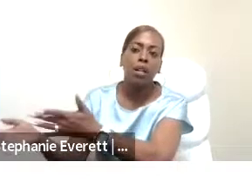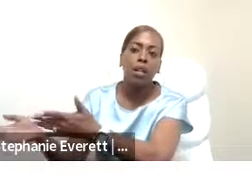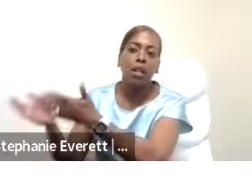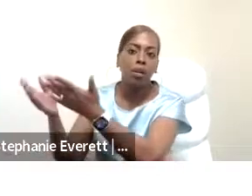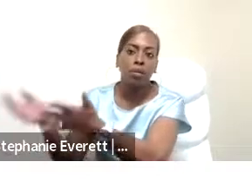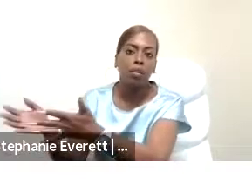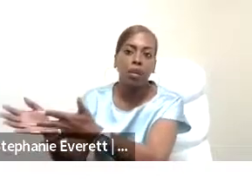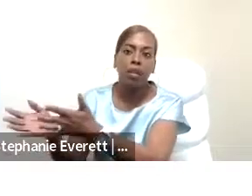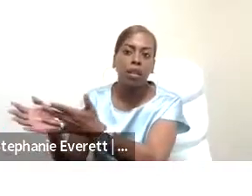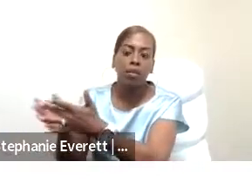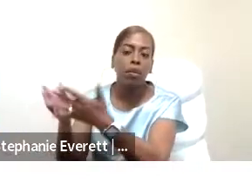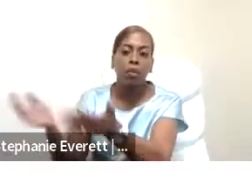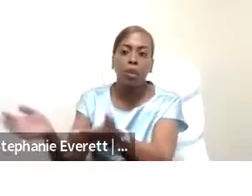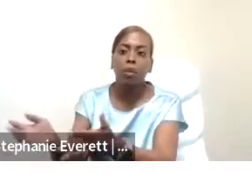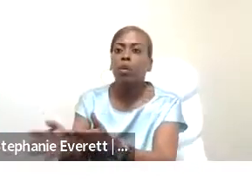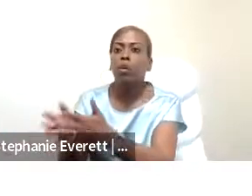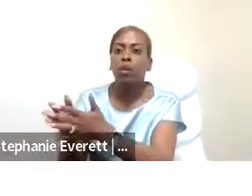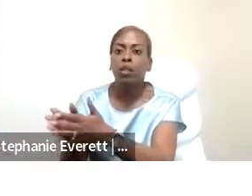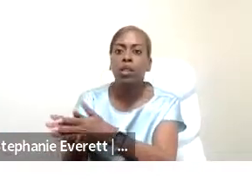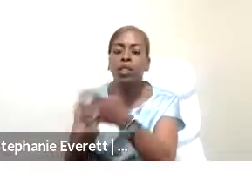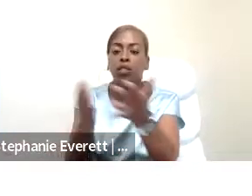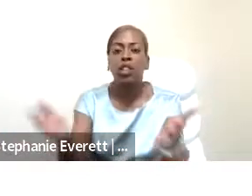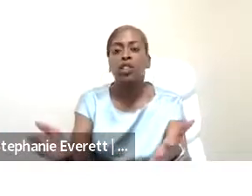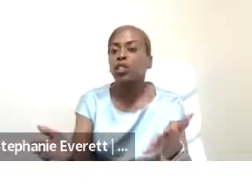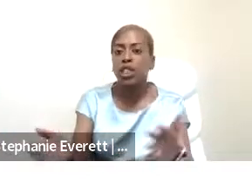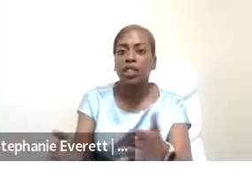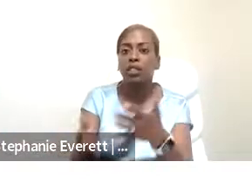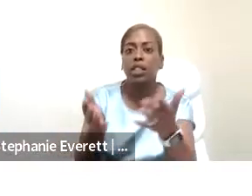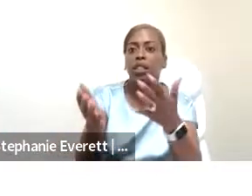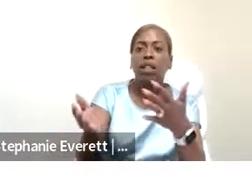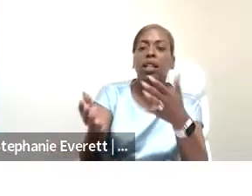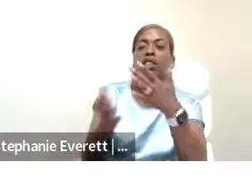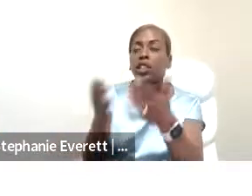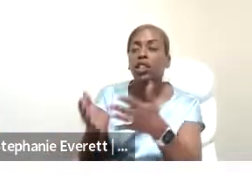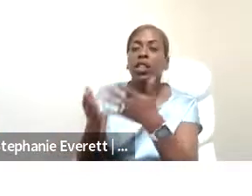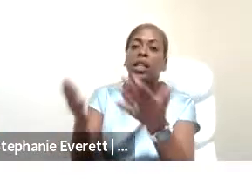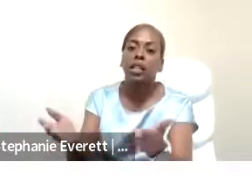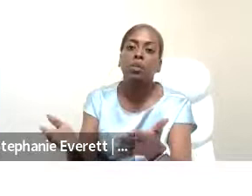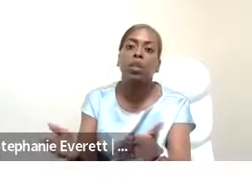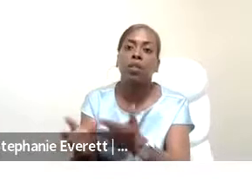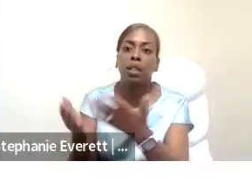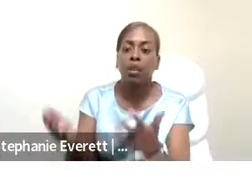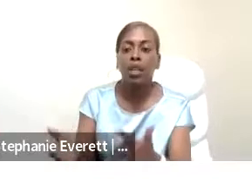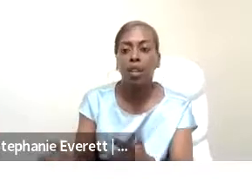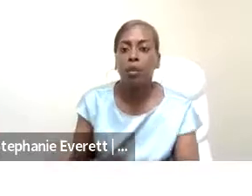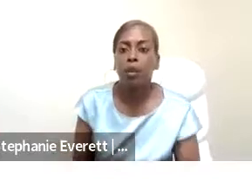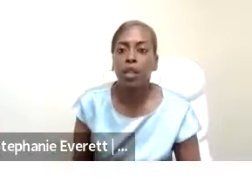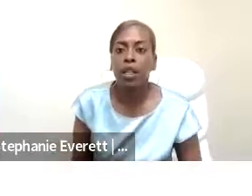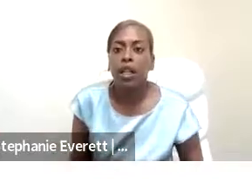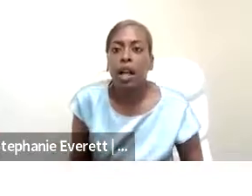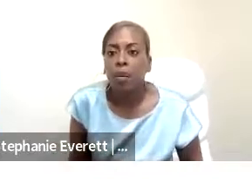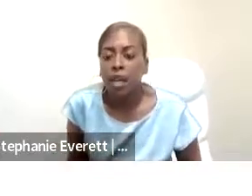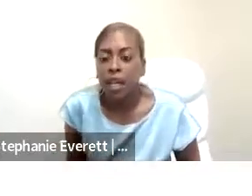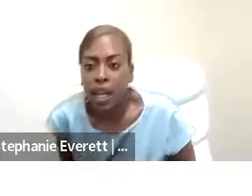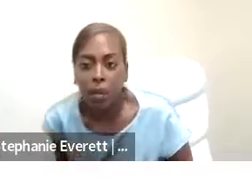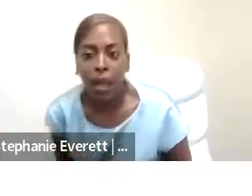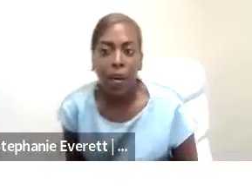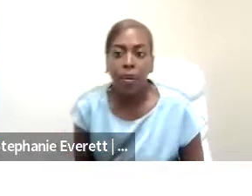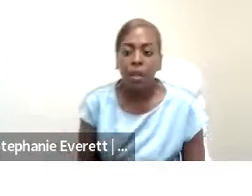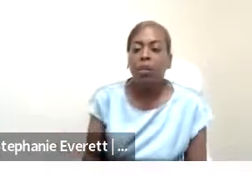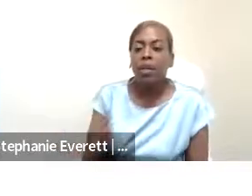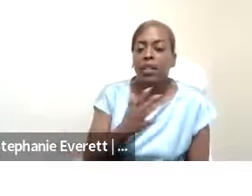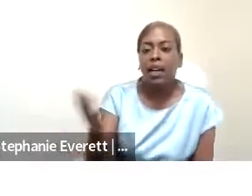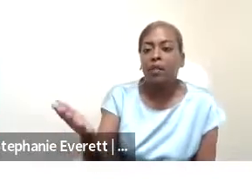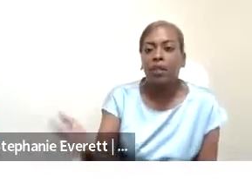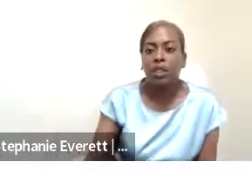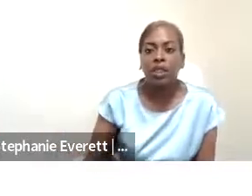name the board member who it's a structural change a structure that needs to be created within the board. And I am